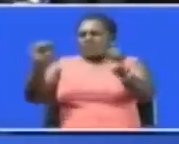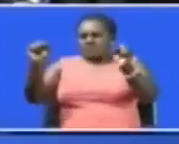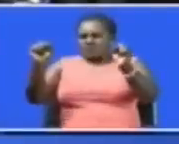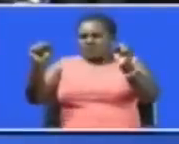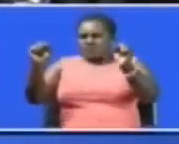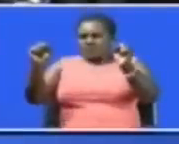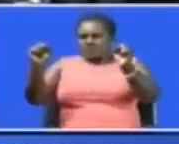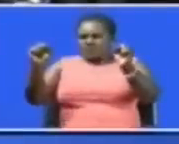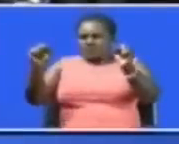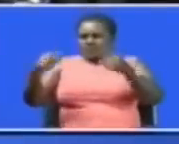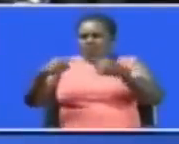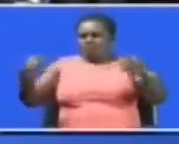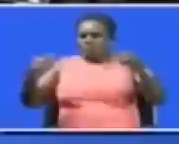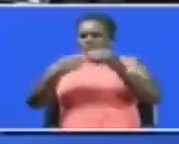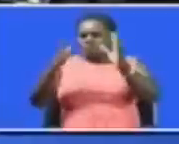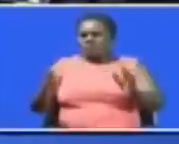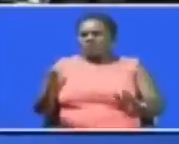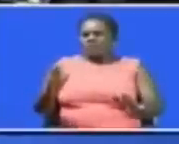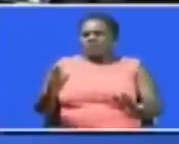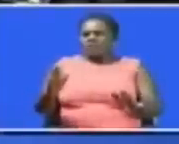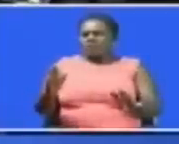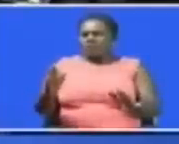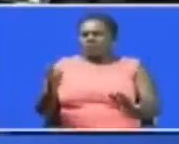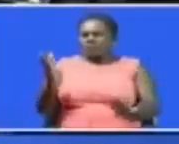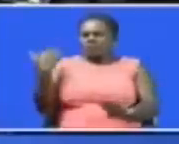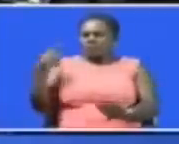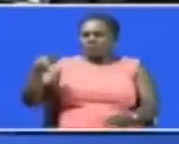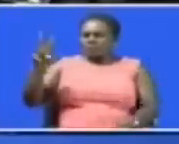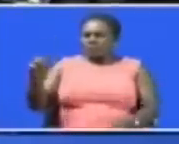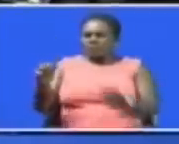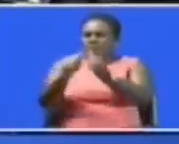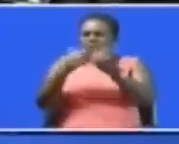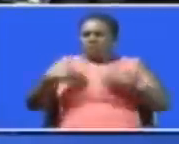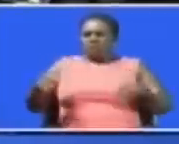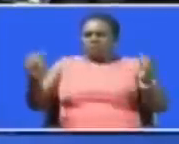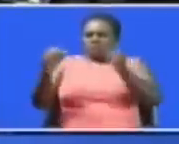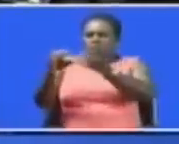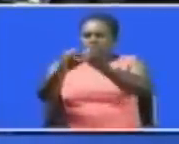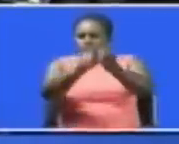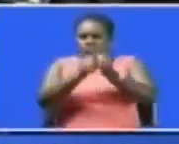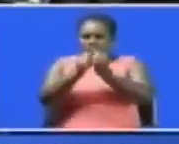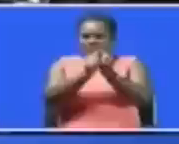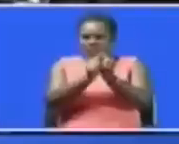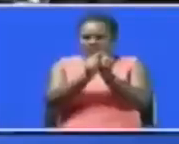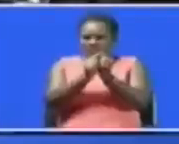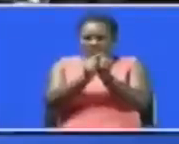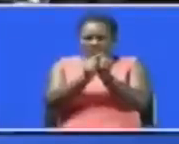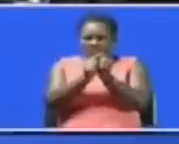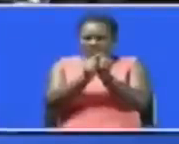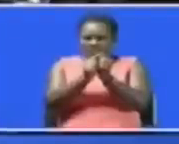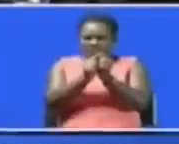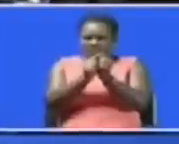the opposition leader, former prime minister, come together. But in bringing people together, as has largely been